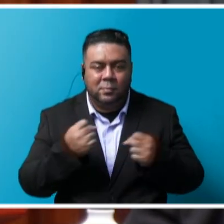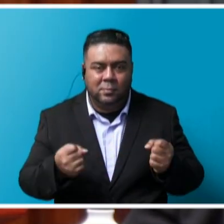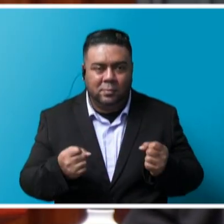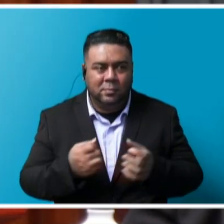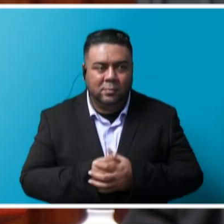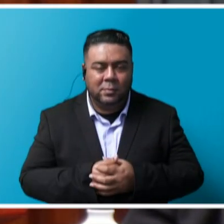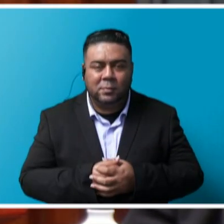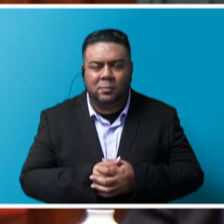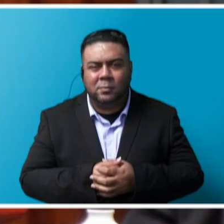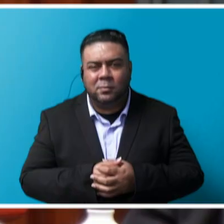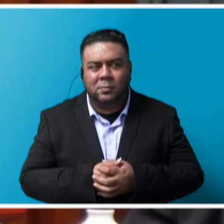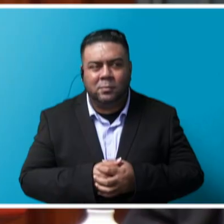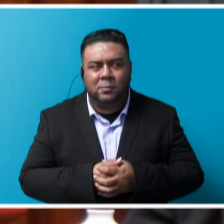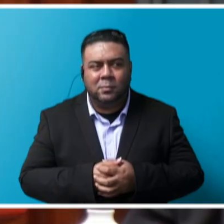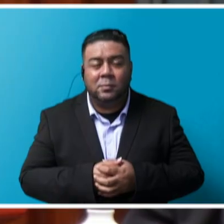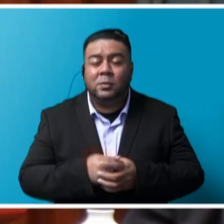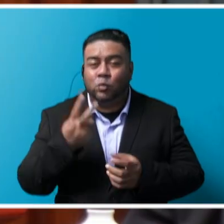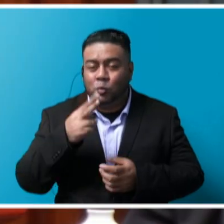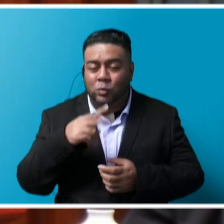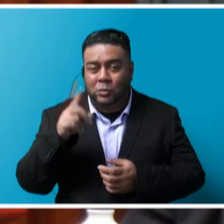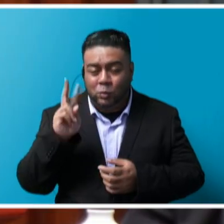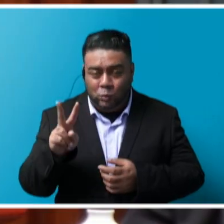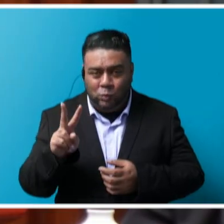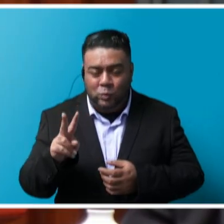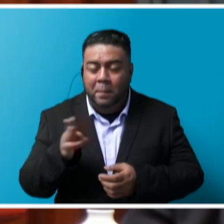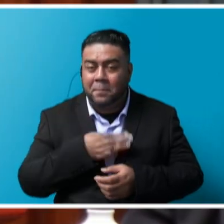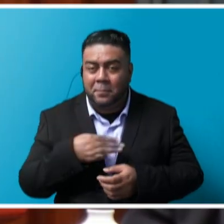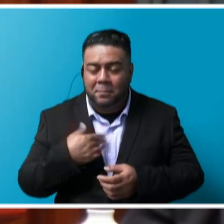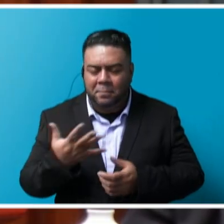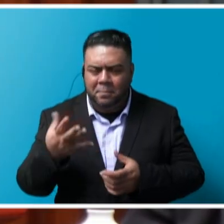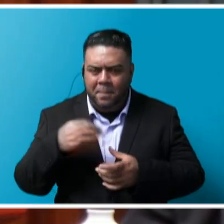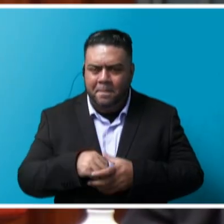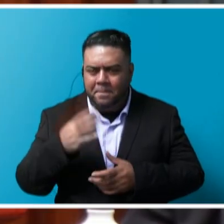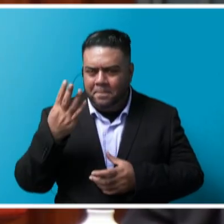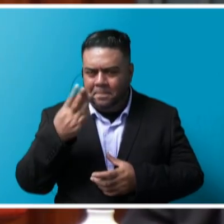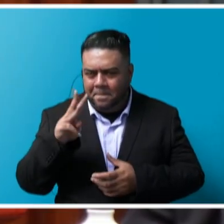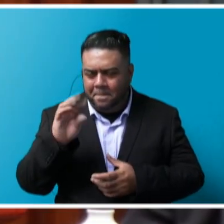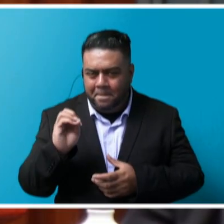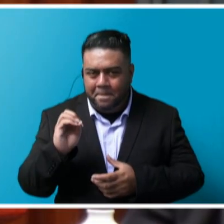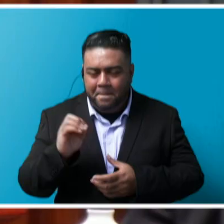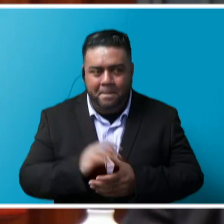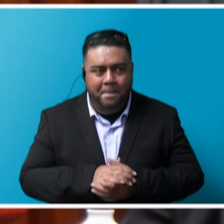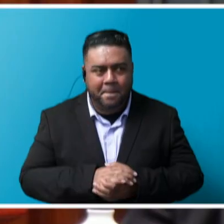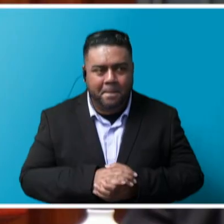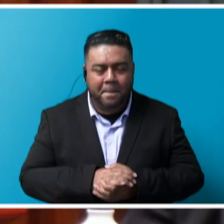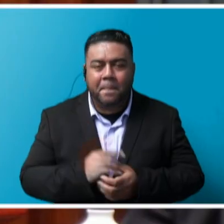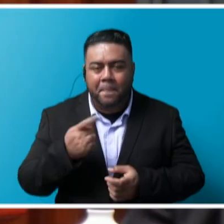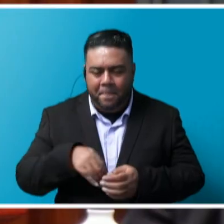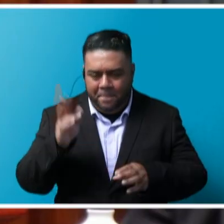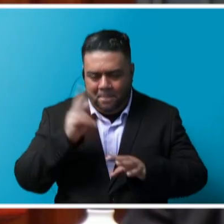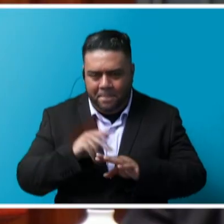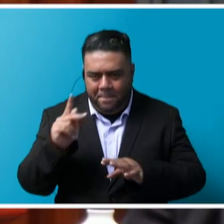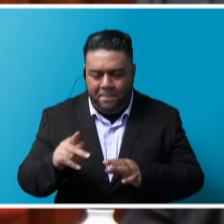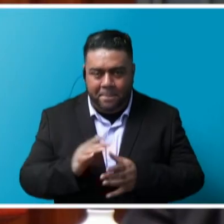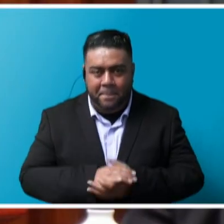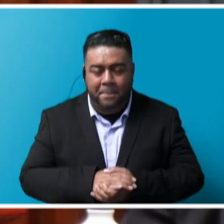confidence in our institutions. Since 2022, the Ministry has tabled more than 30 annual reports of the councils in this August Parliament,